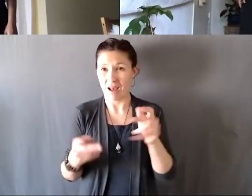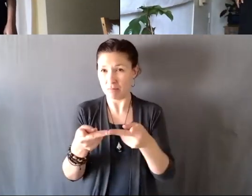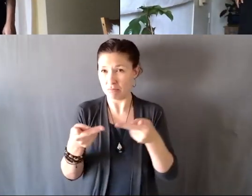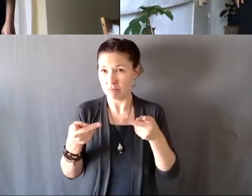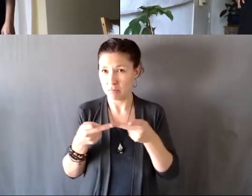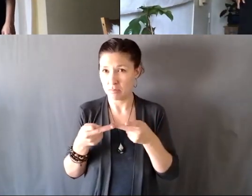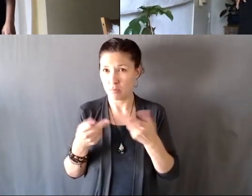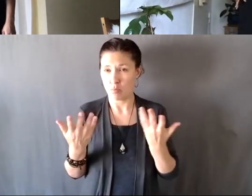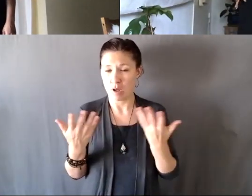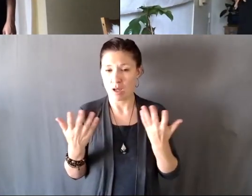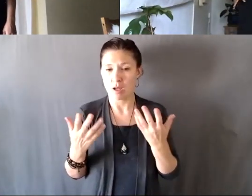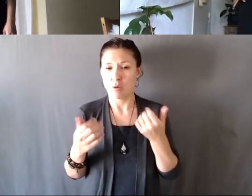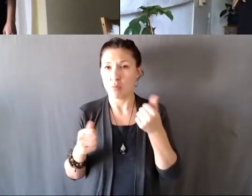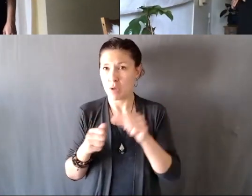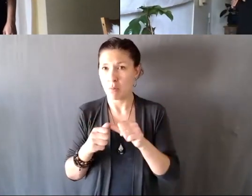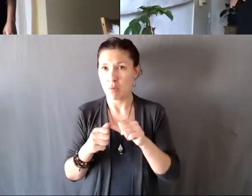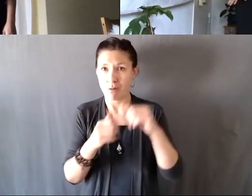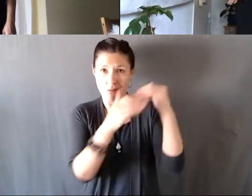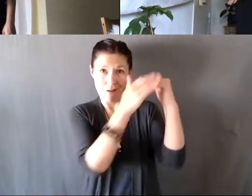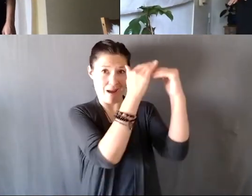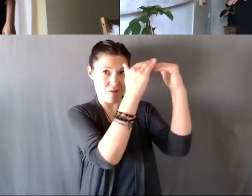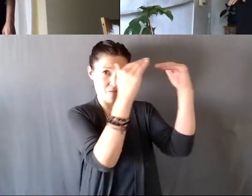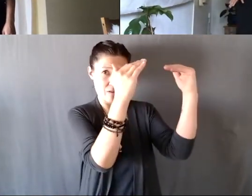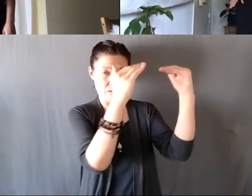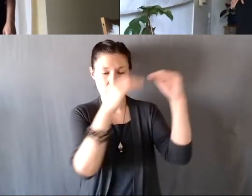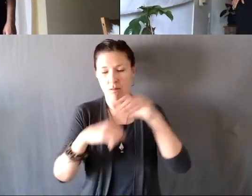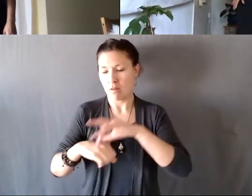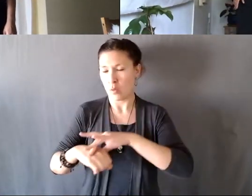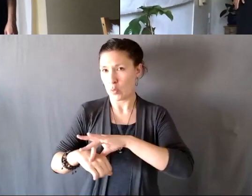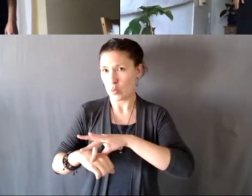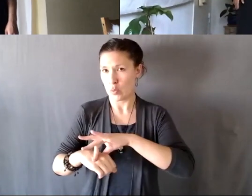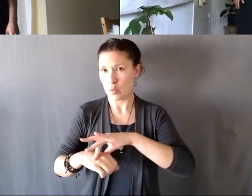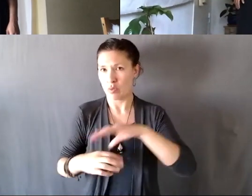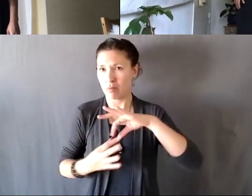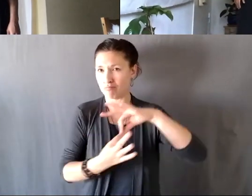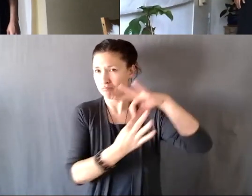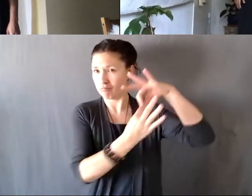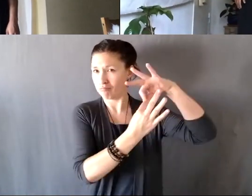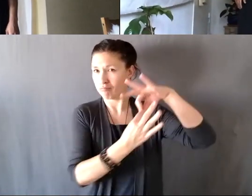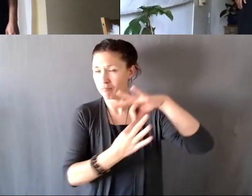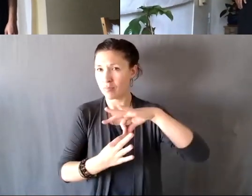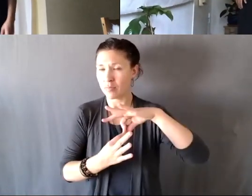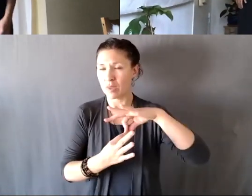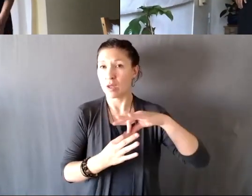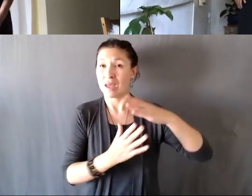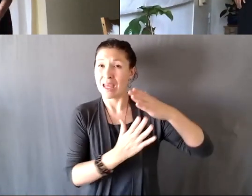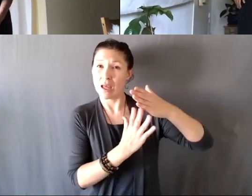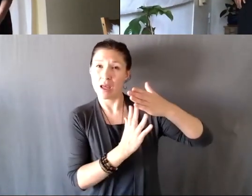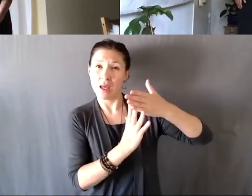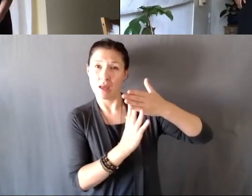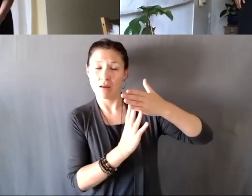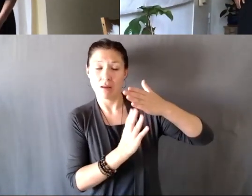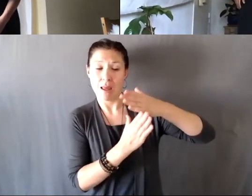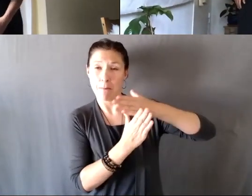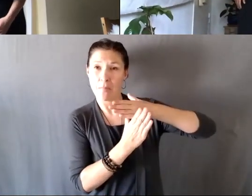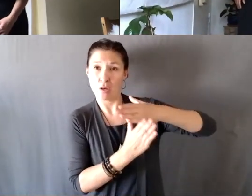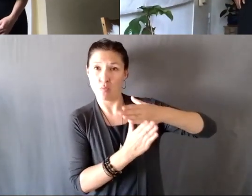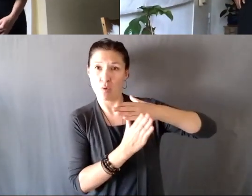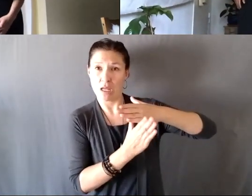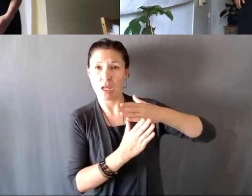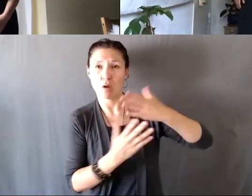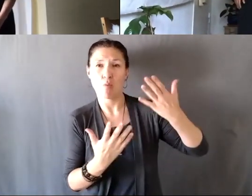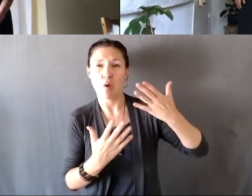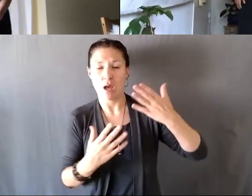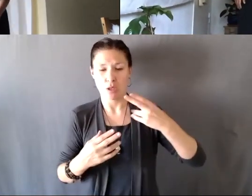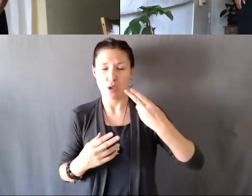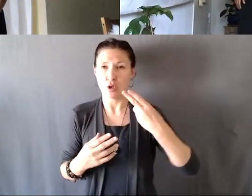earth, again, acknowledges the human existence between the natural realm, the social